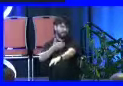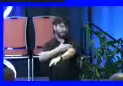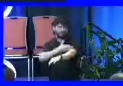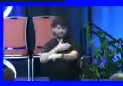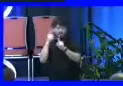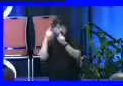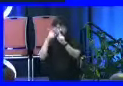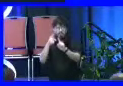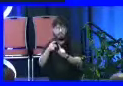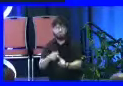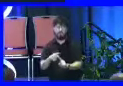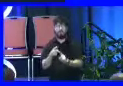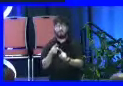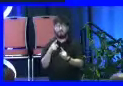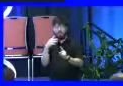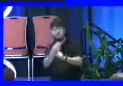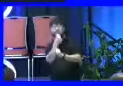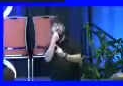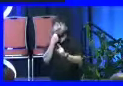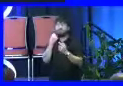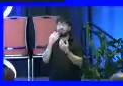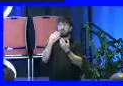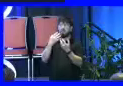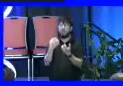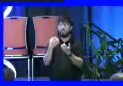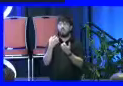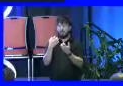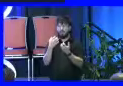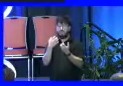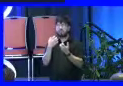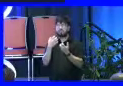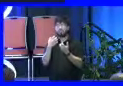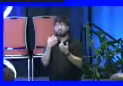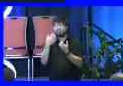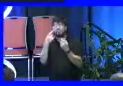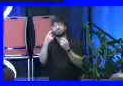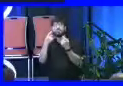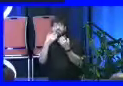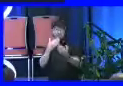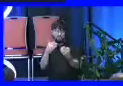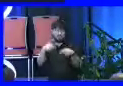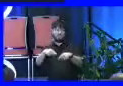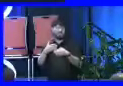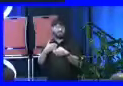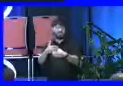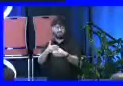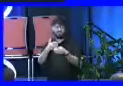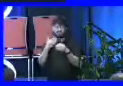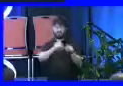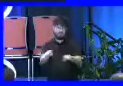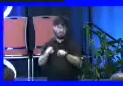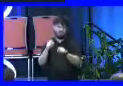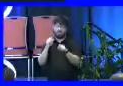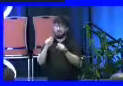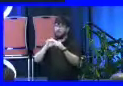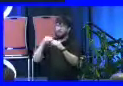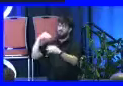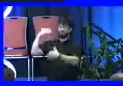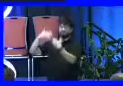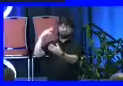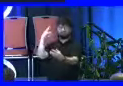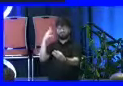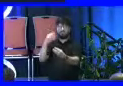space, we really want to use today as a forum for sharing what's possible and what it took to get there. So we